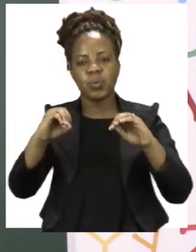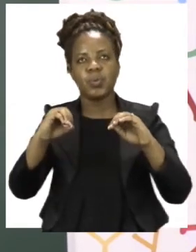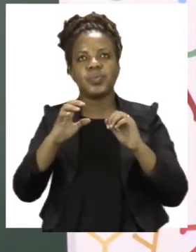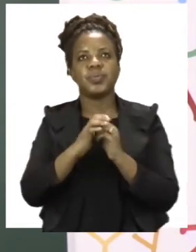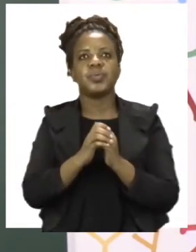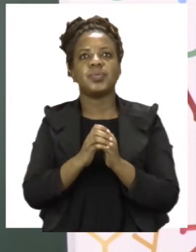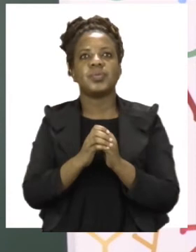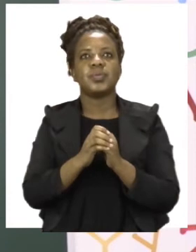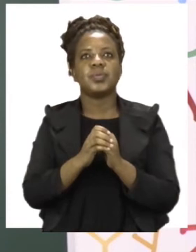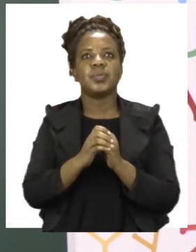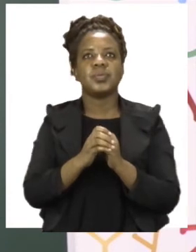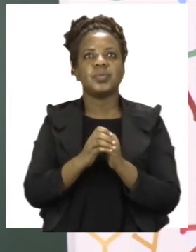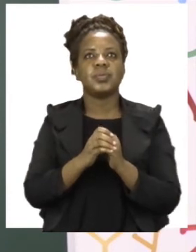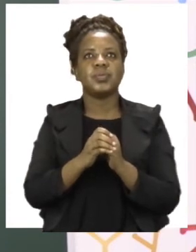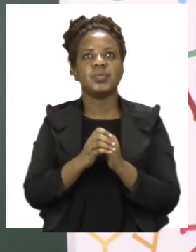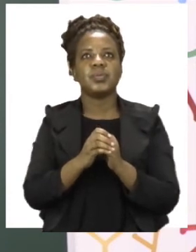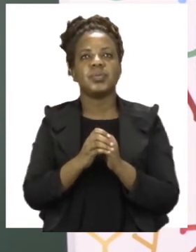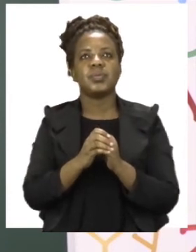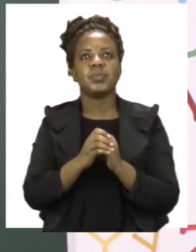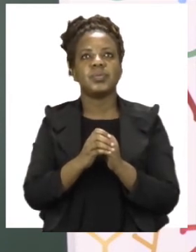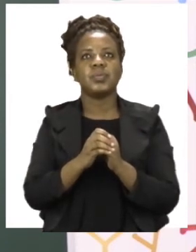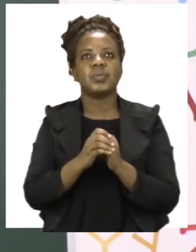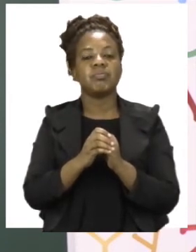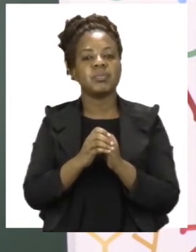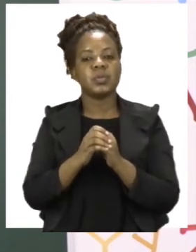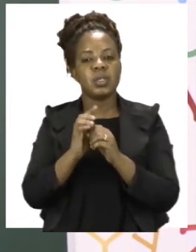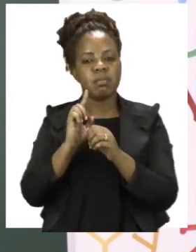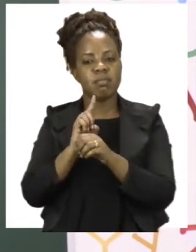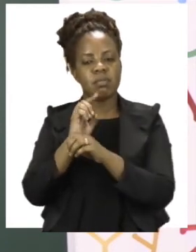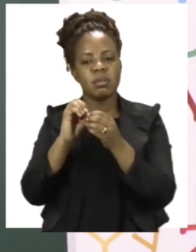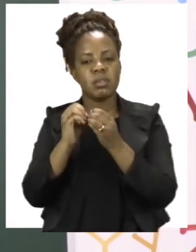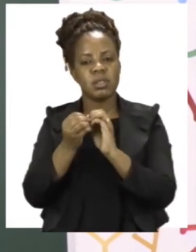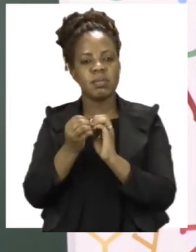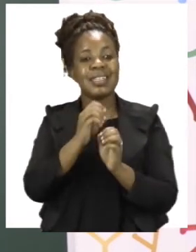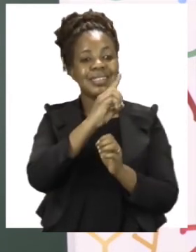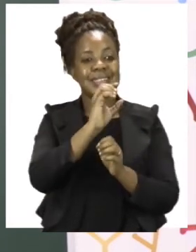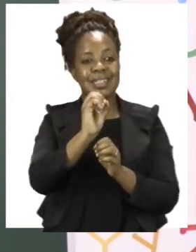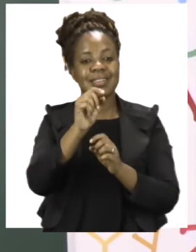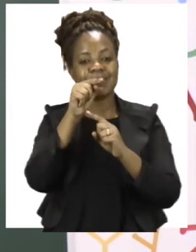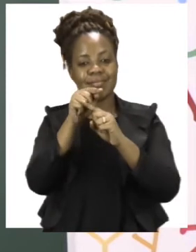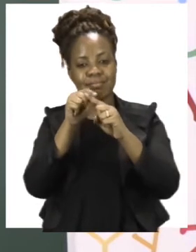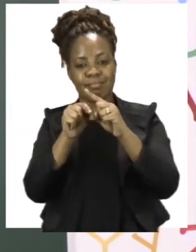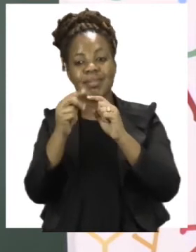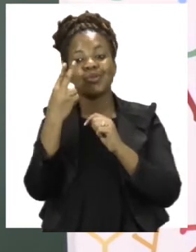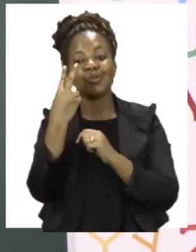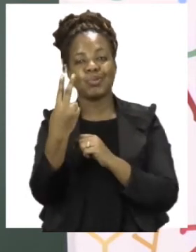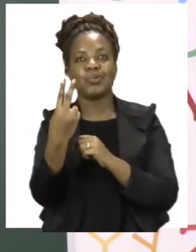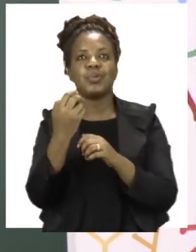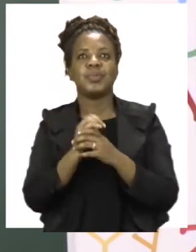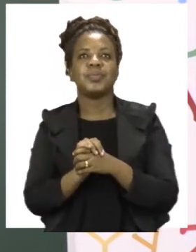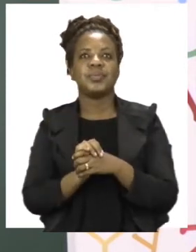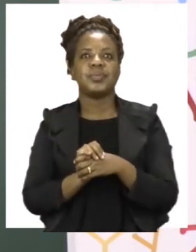number that we have been asked. So the first number that we have been asked is 2. So our